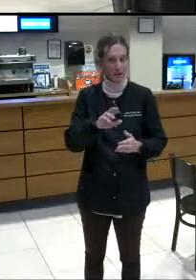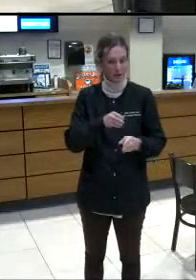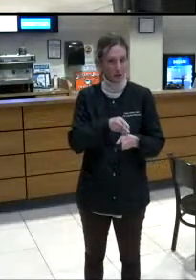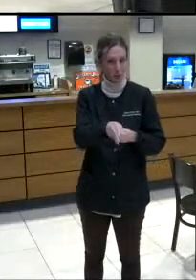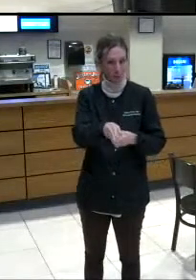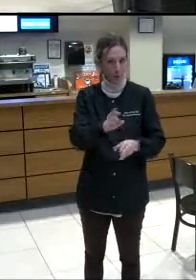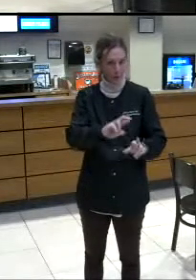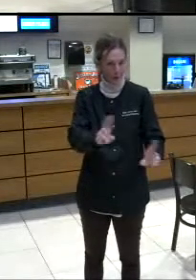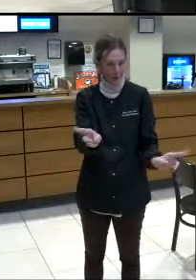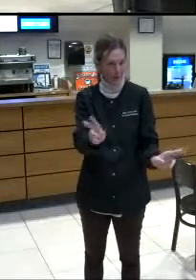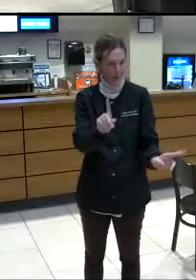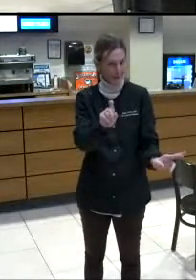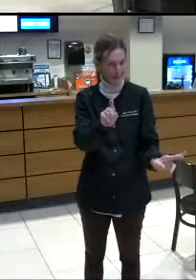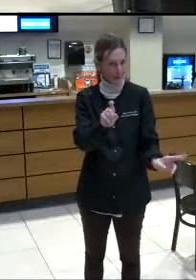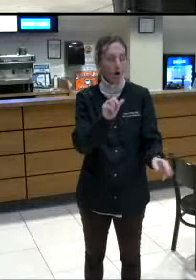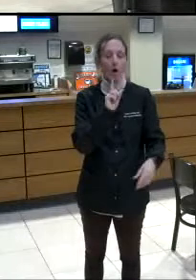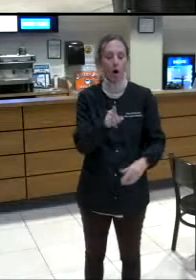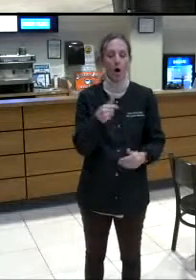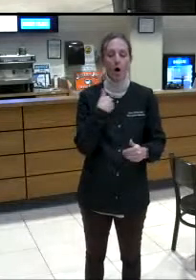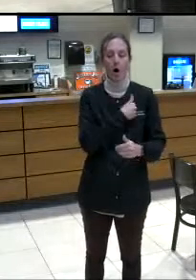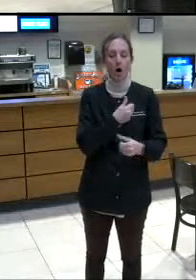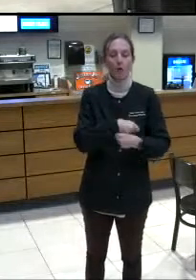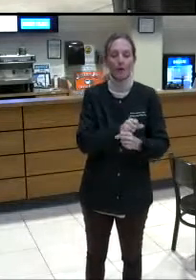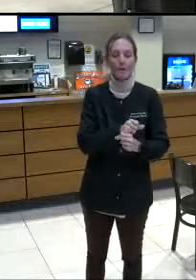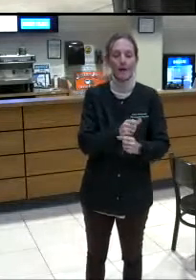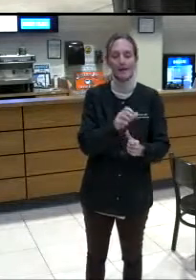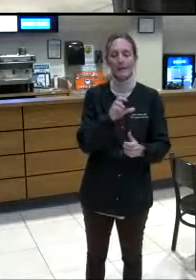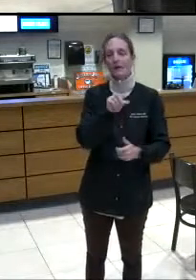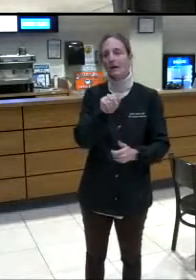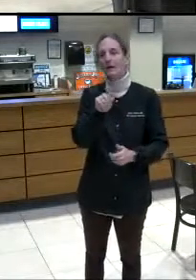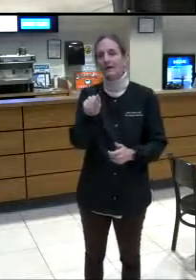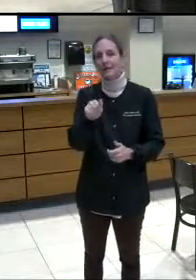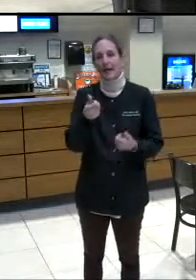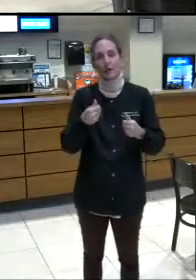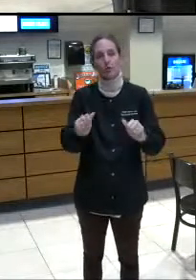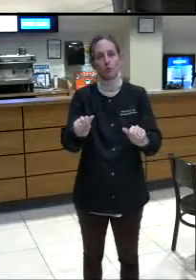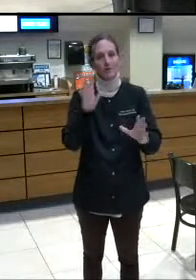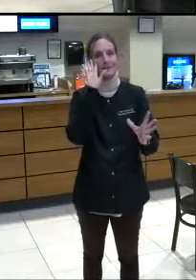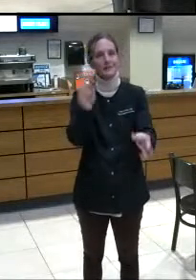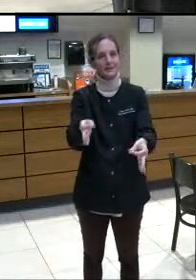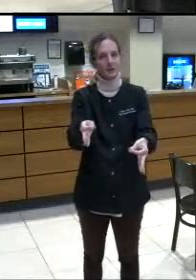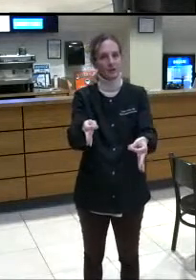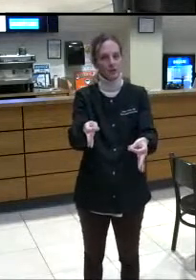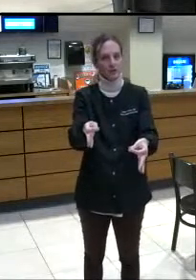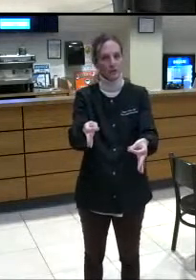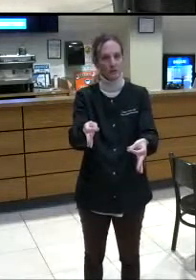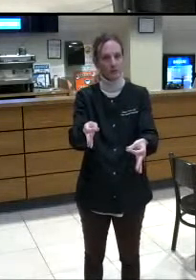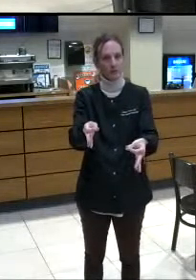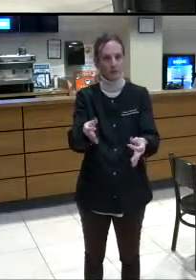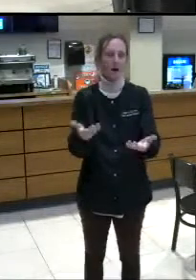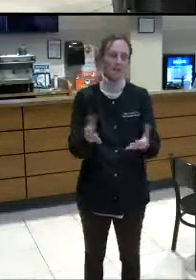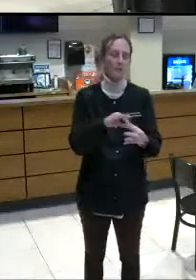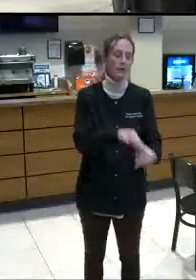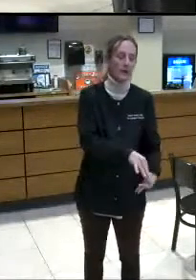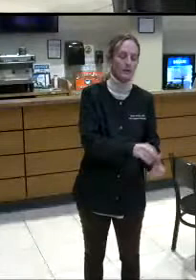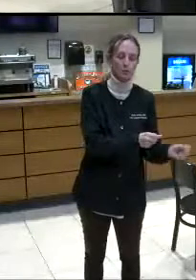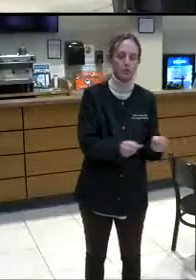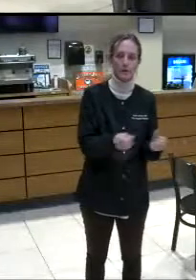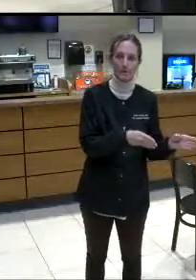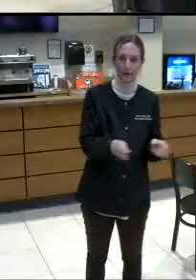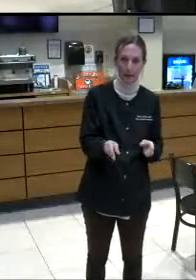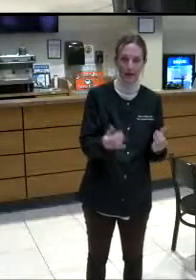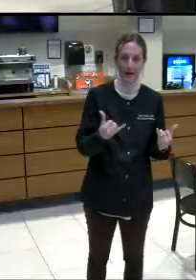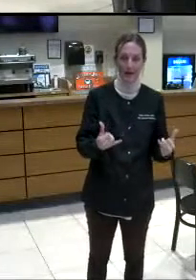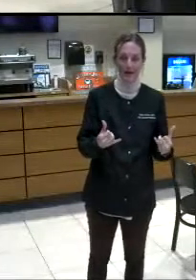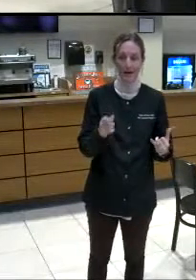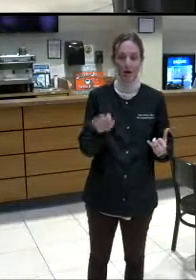so my question is, are we making data-driven decisions when it comes to the strategic plan, going backwards, looking at, even if